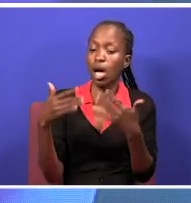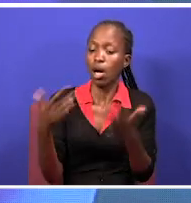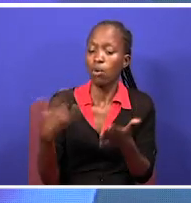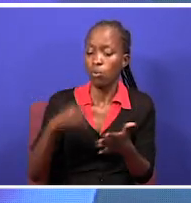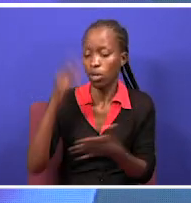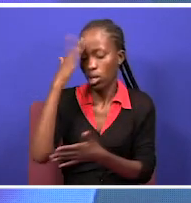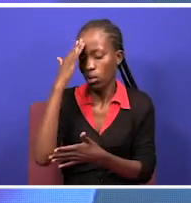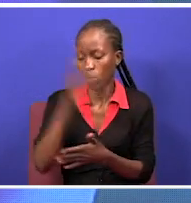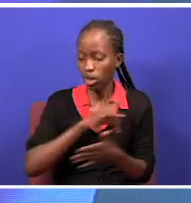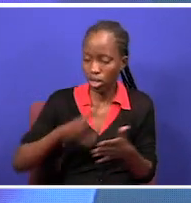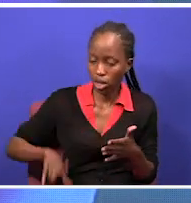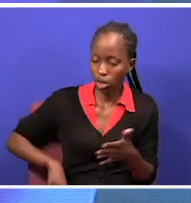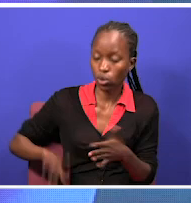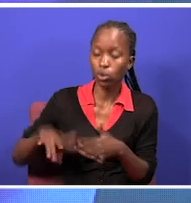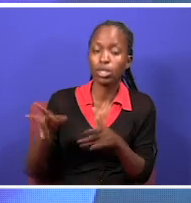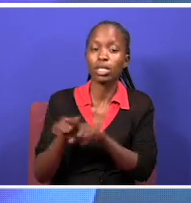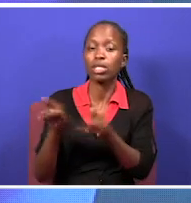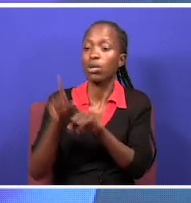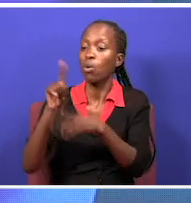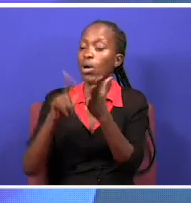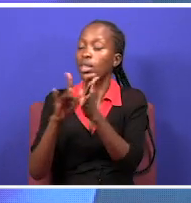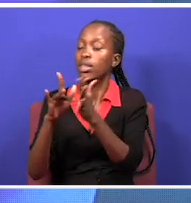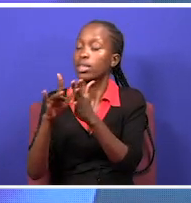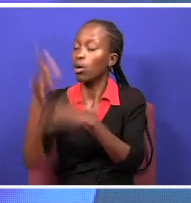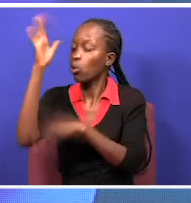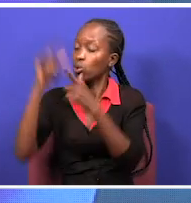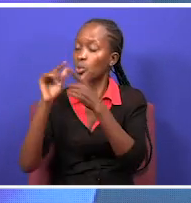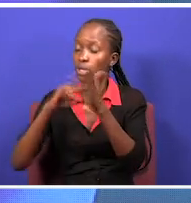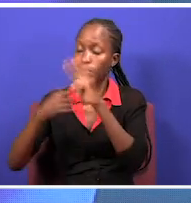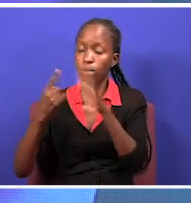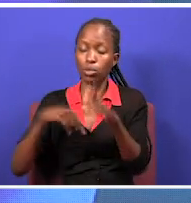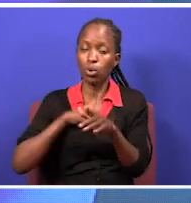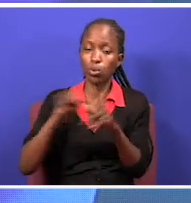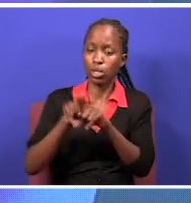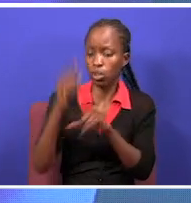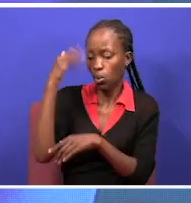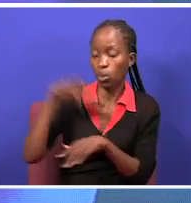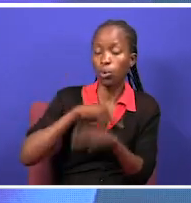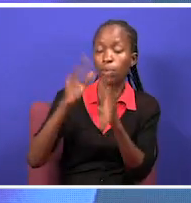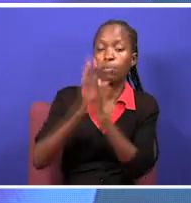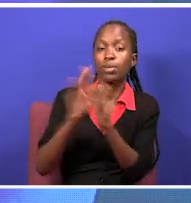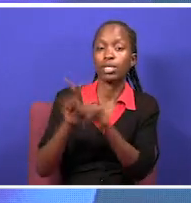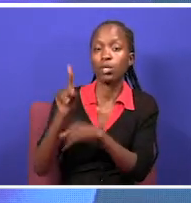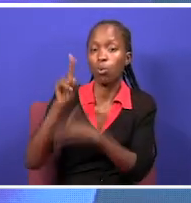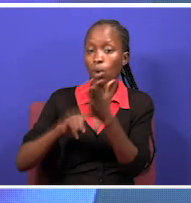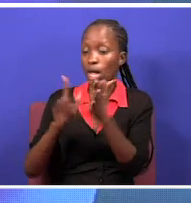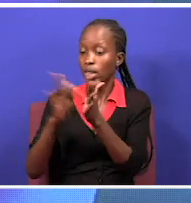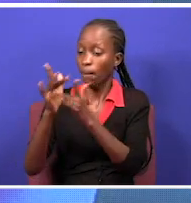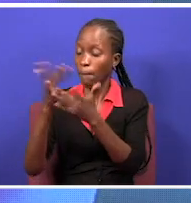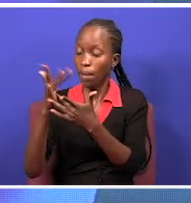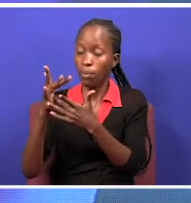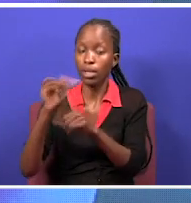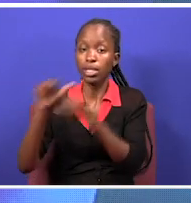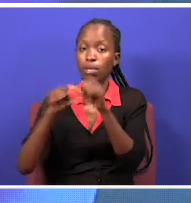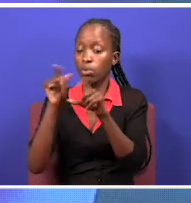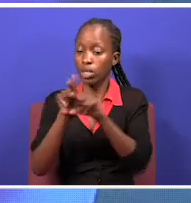Lord, what the Word of God means to us, why we pray, what the Bible is all about,